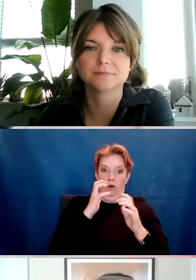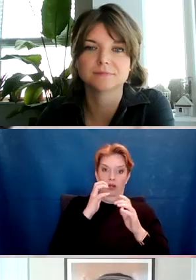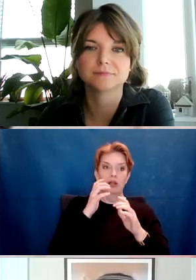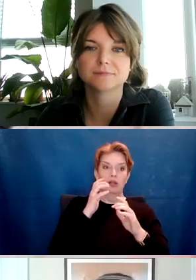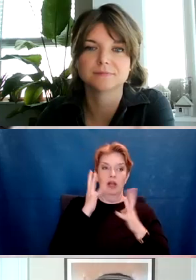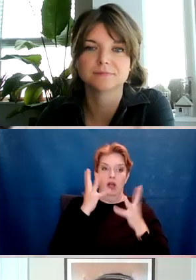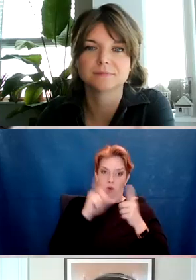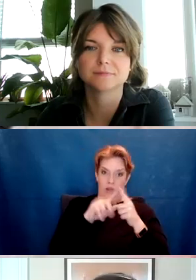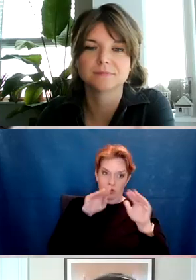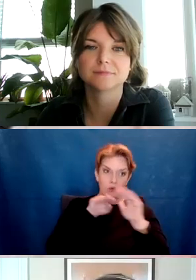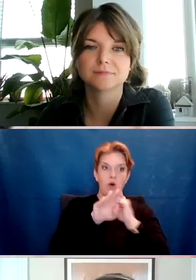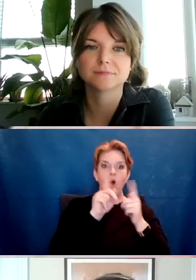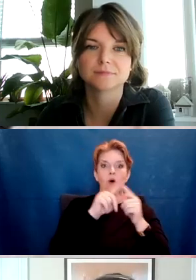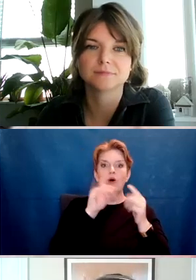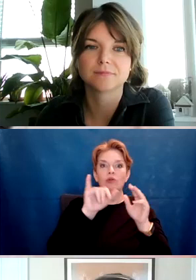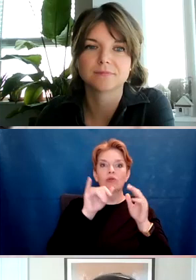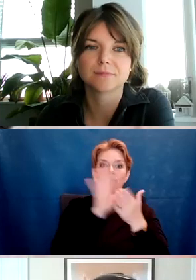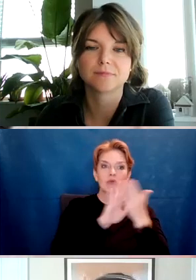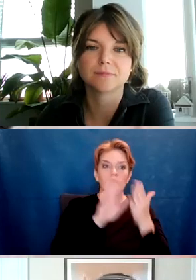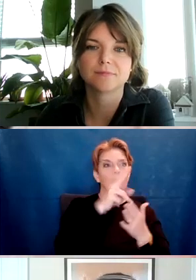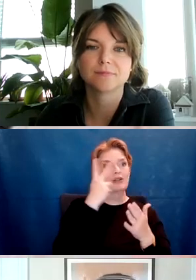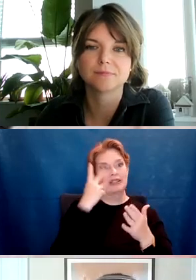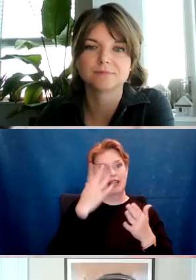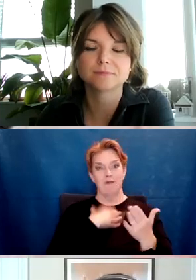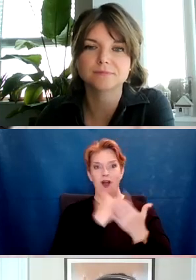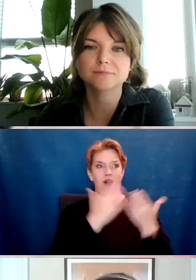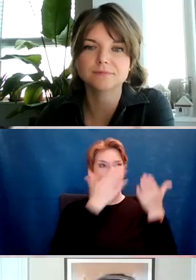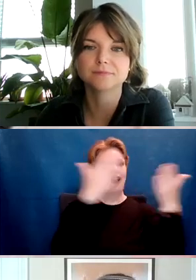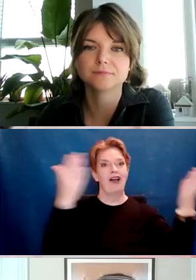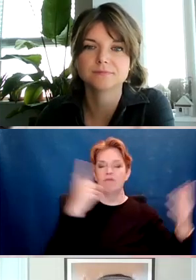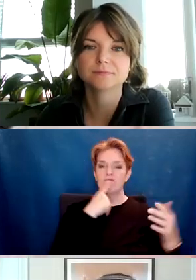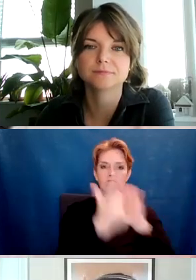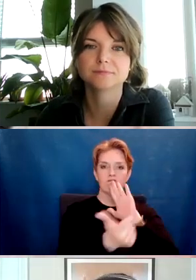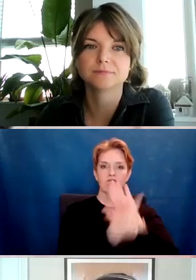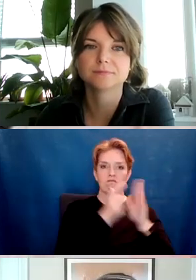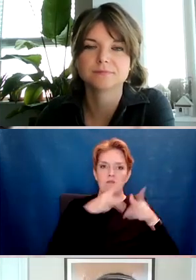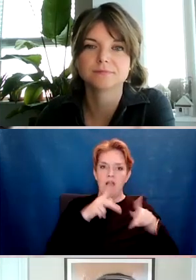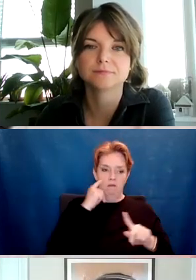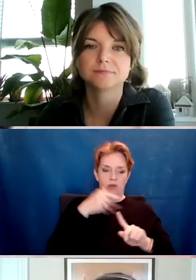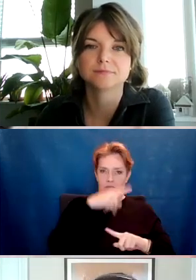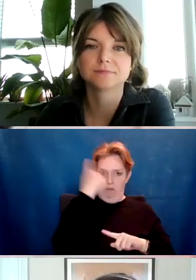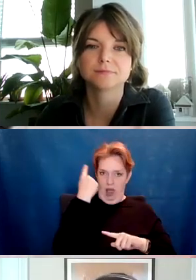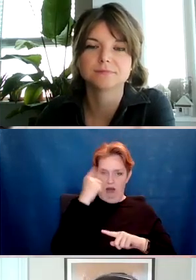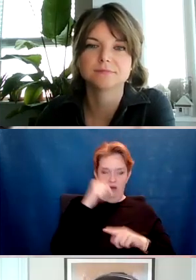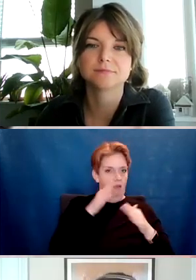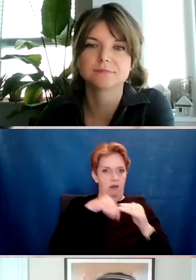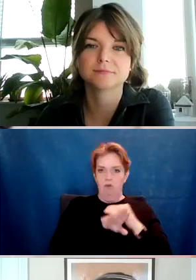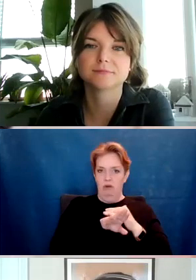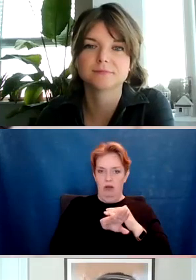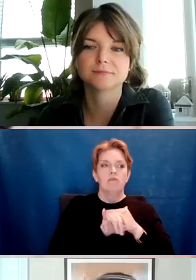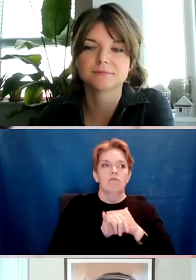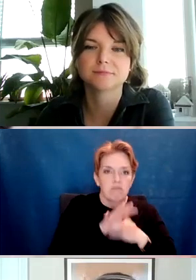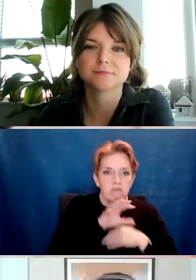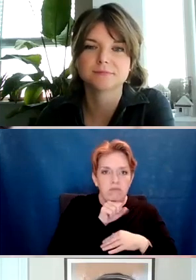to segregation laws, or enjoy an excerpt of the opera Robert Wilson wrote about Hunter, her work, and her life